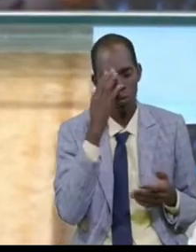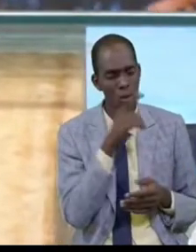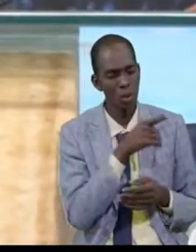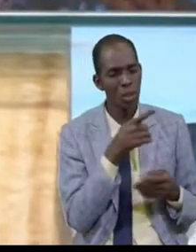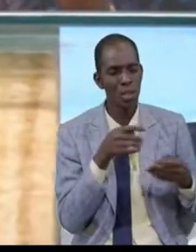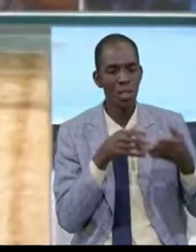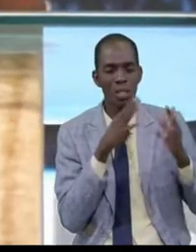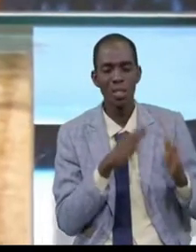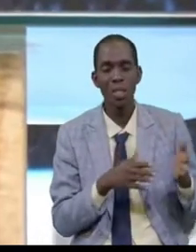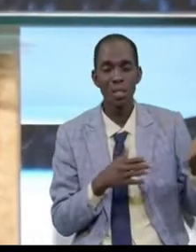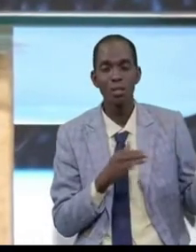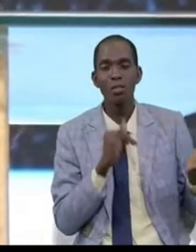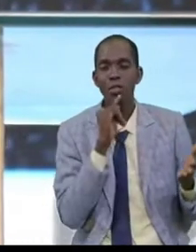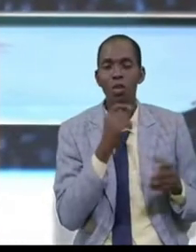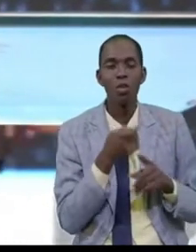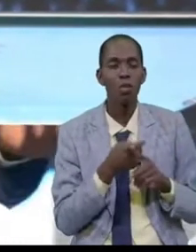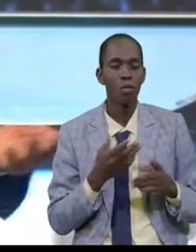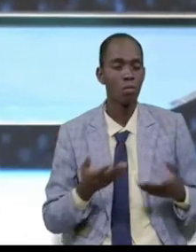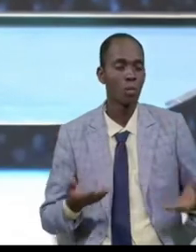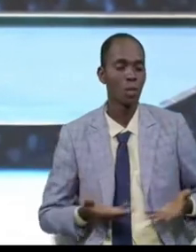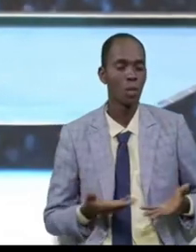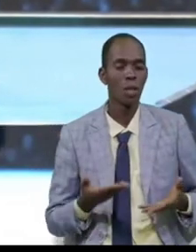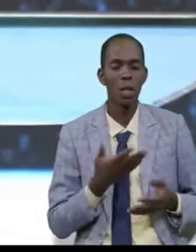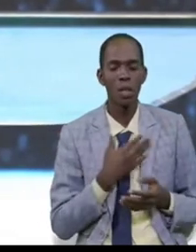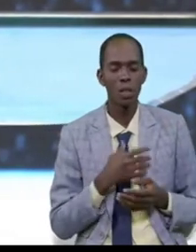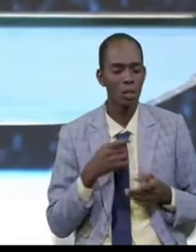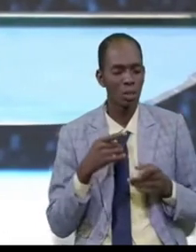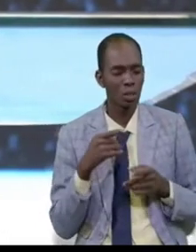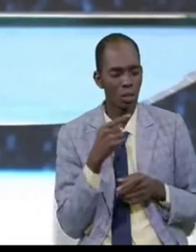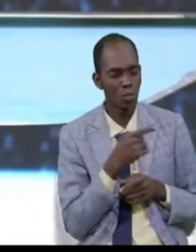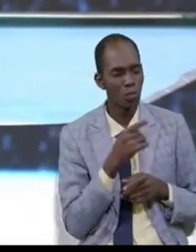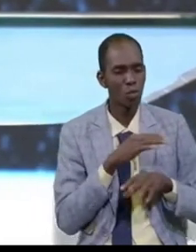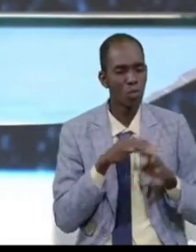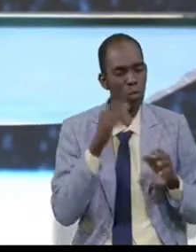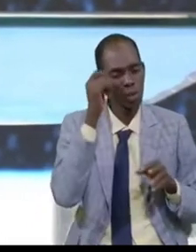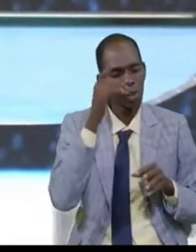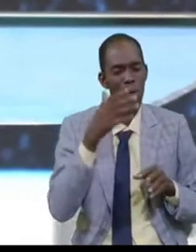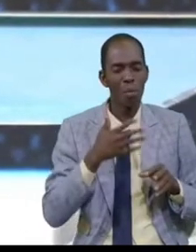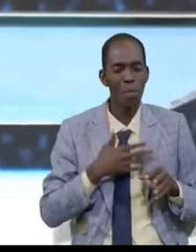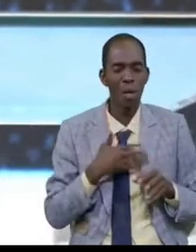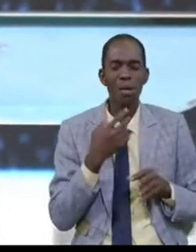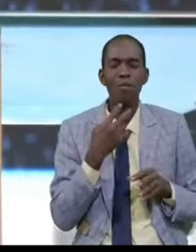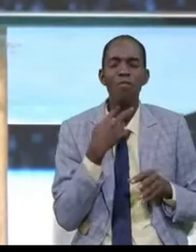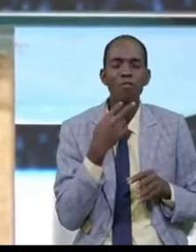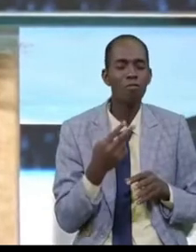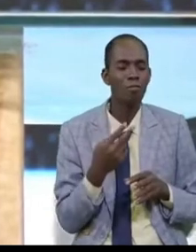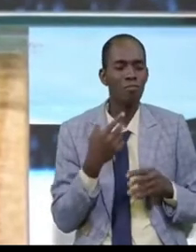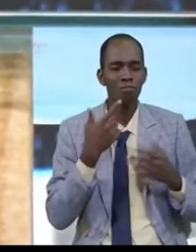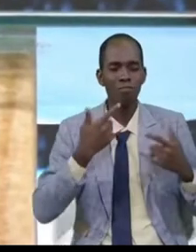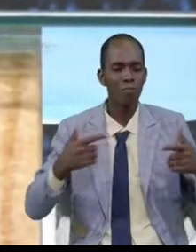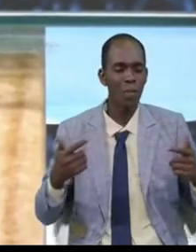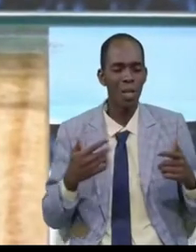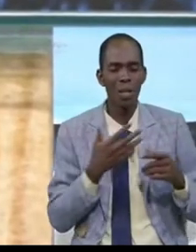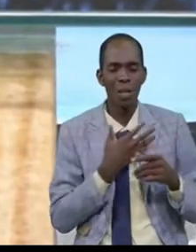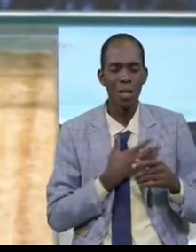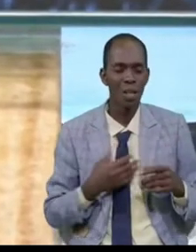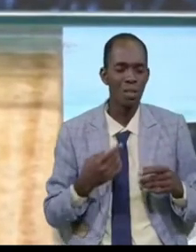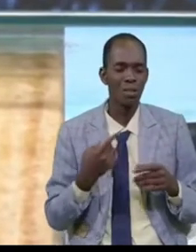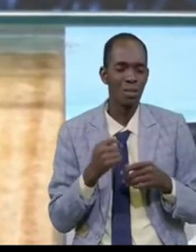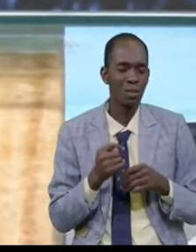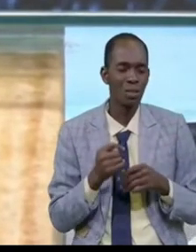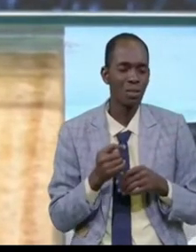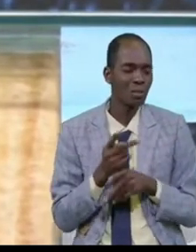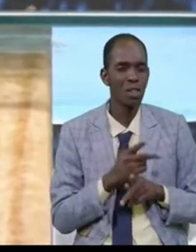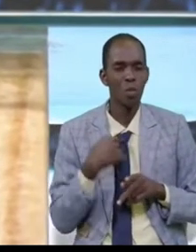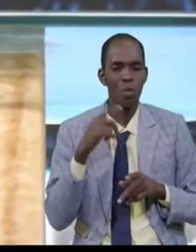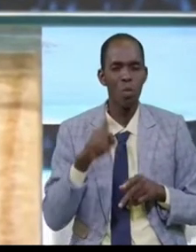place, and he doesn't understand my dialect or my local language. We should have the same care one for